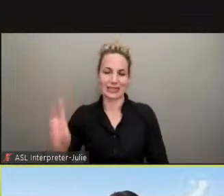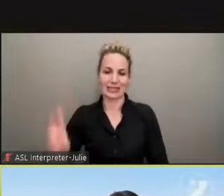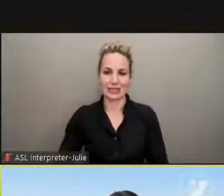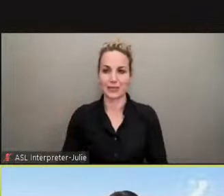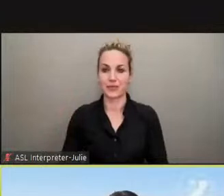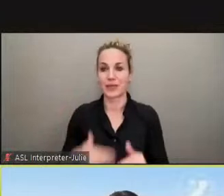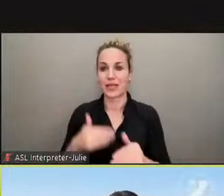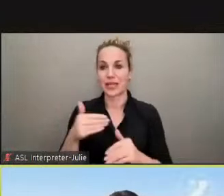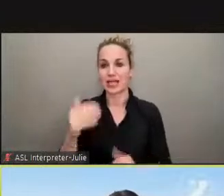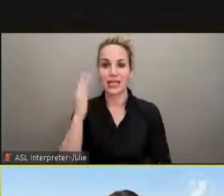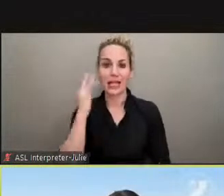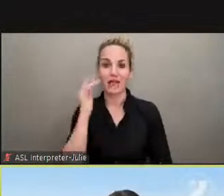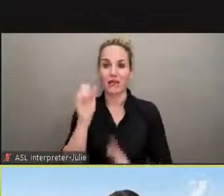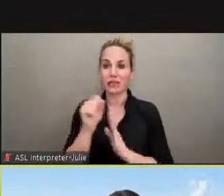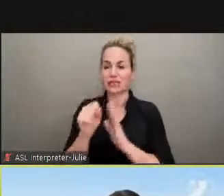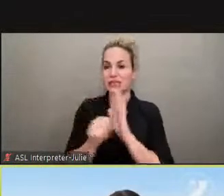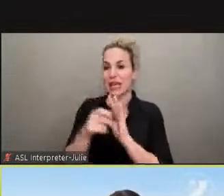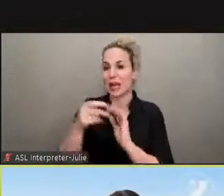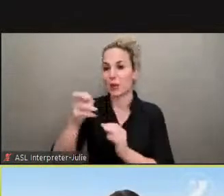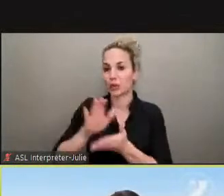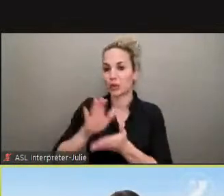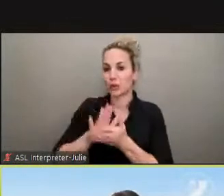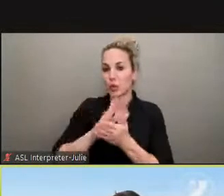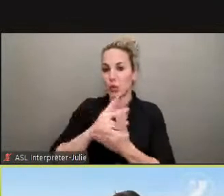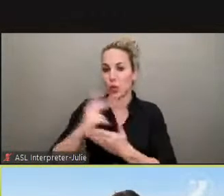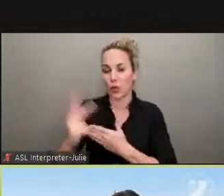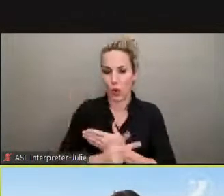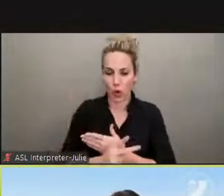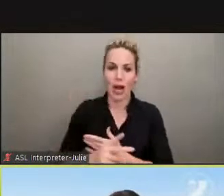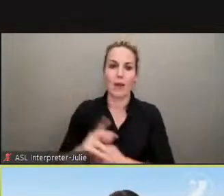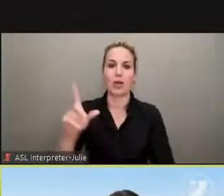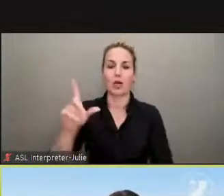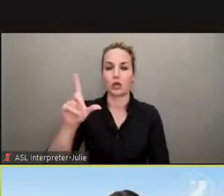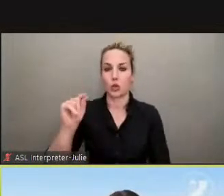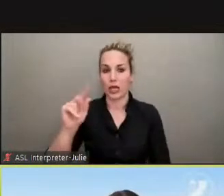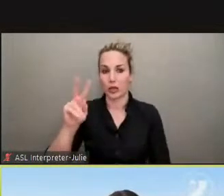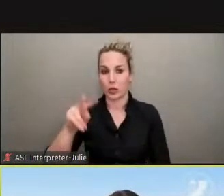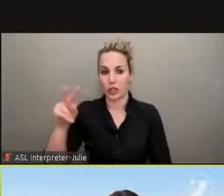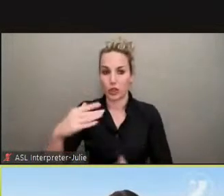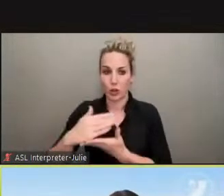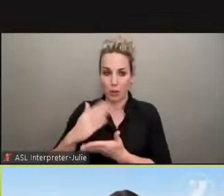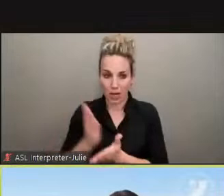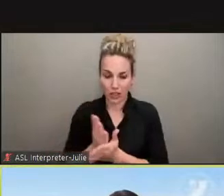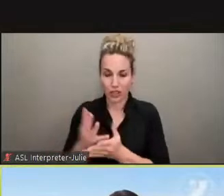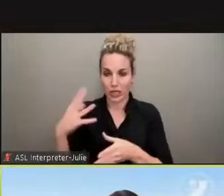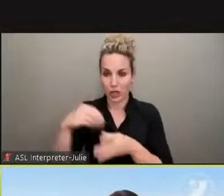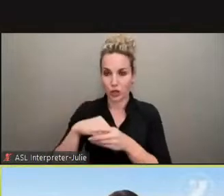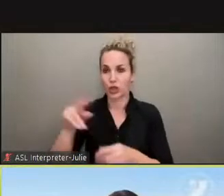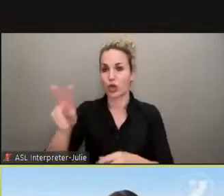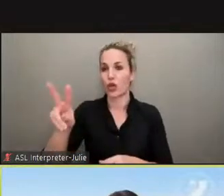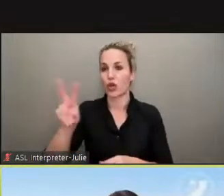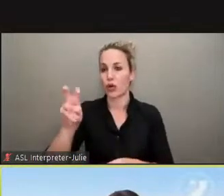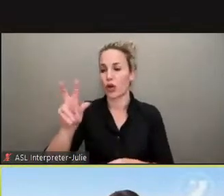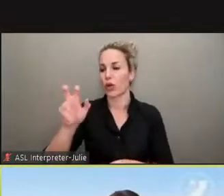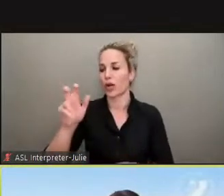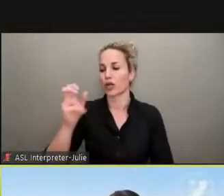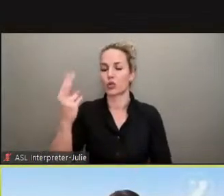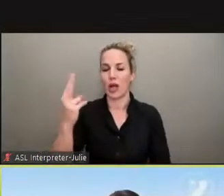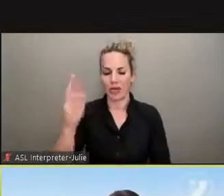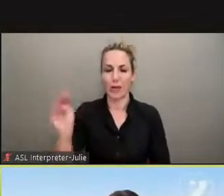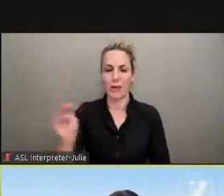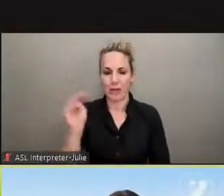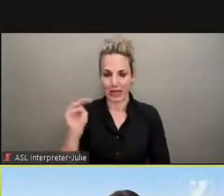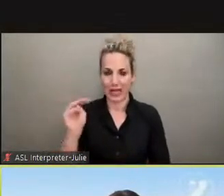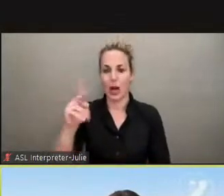Next, we have the California State Preschool Program. The 2022 Budget Act included $312 million